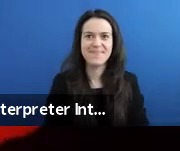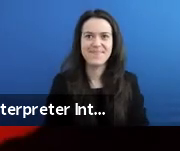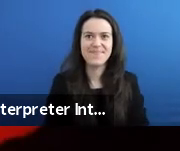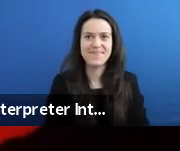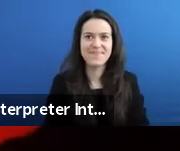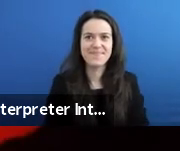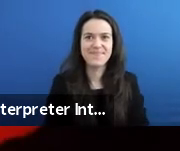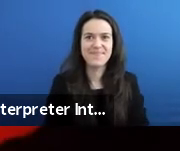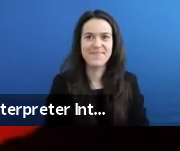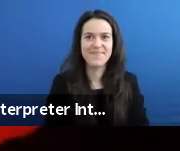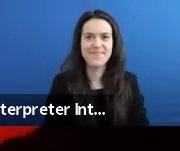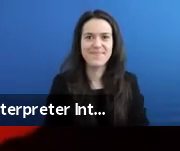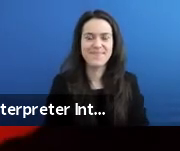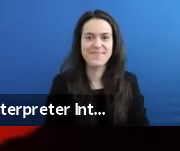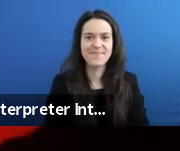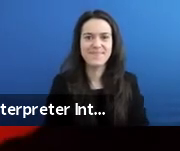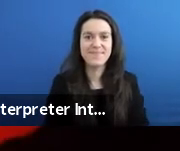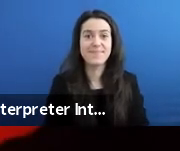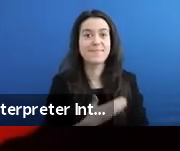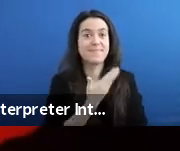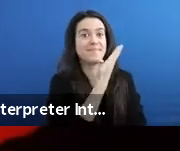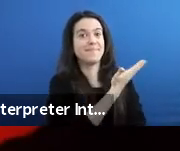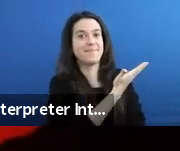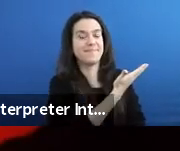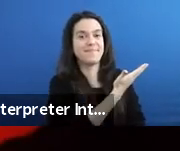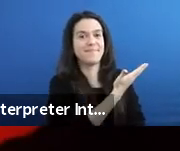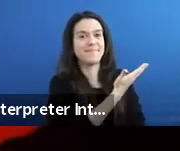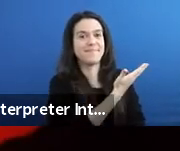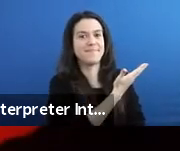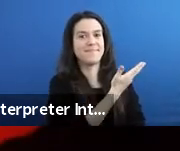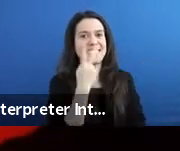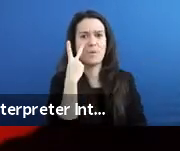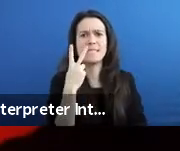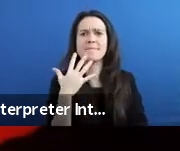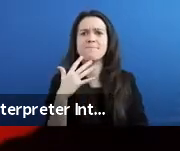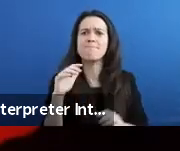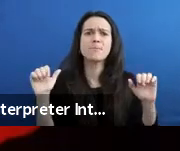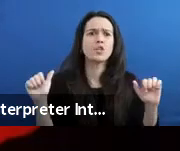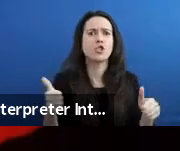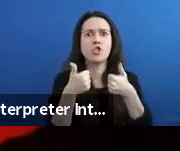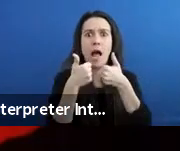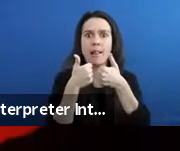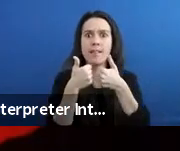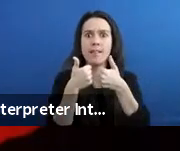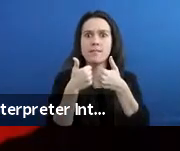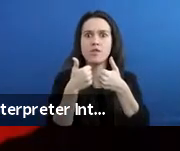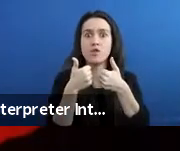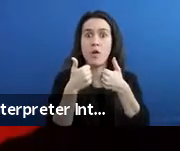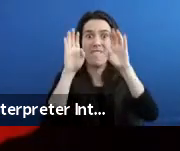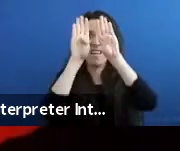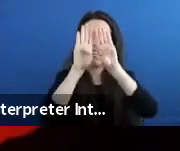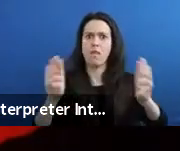So now moving on to the key challenges. The key challenges of the theater sector have been,